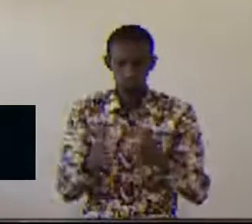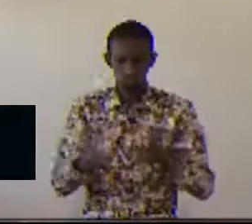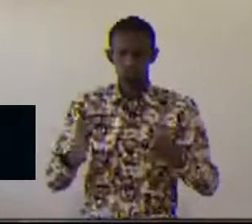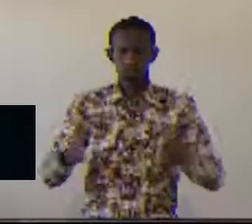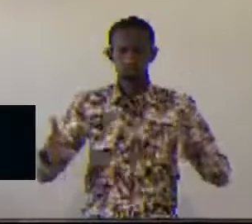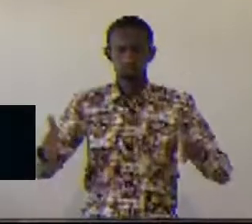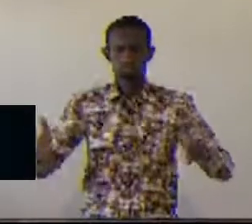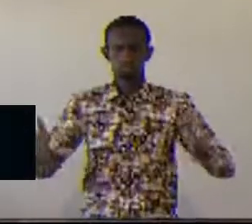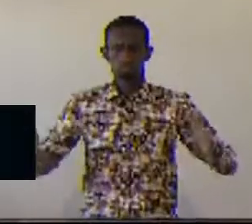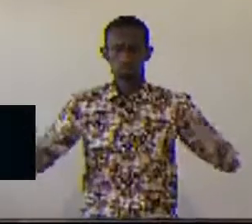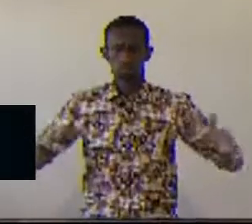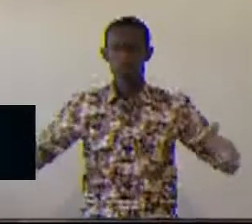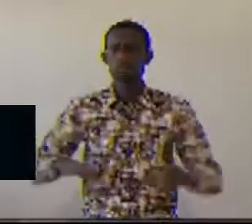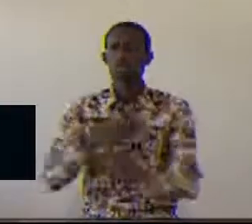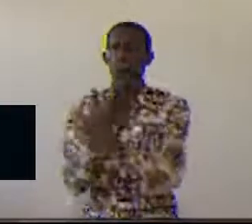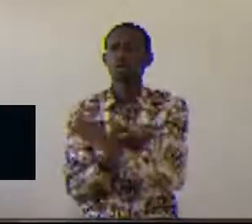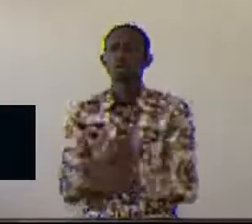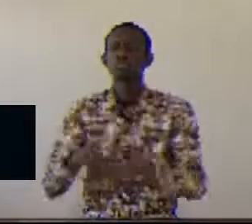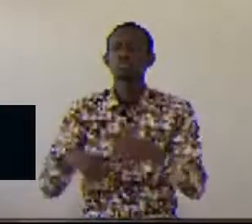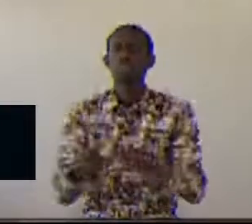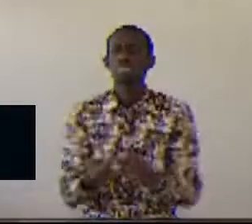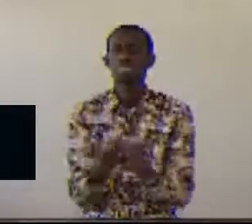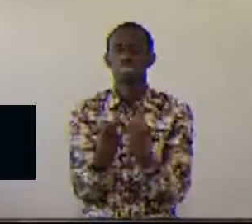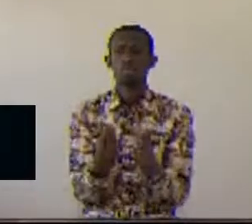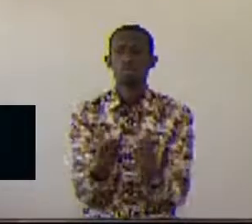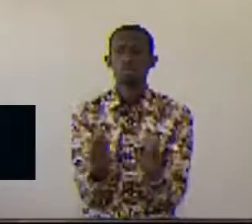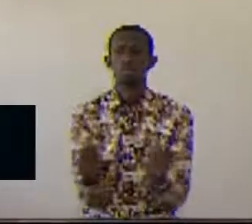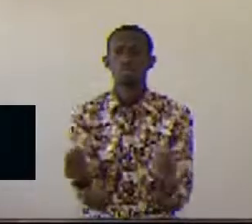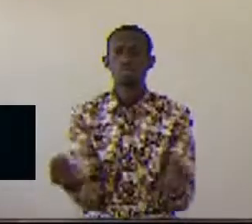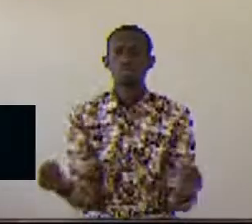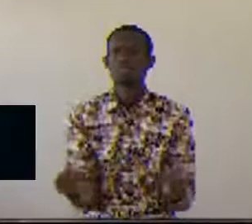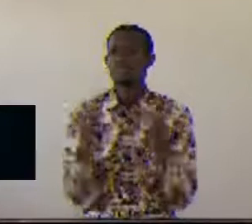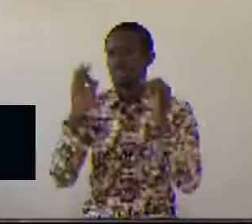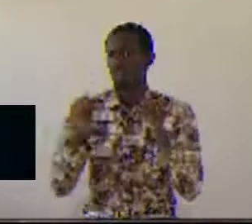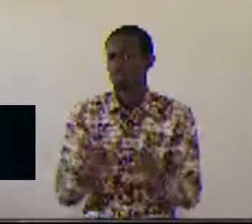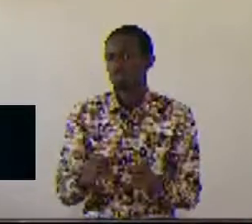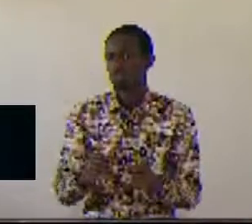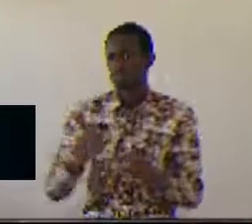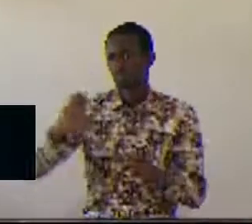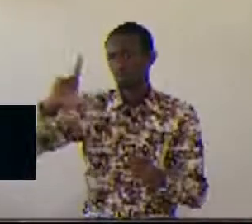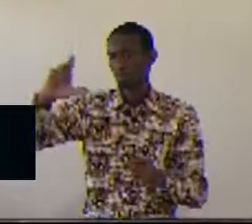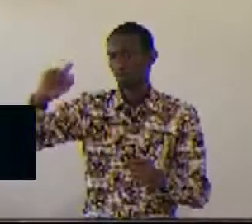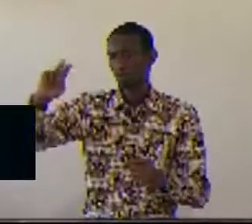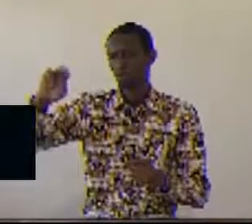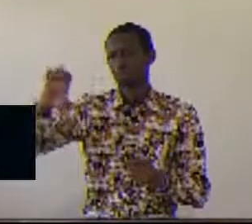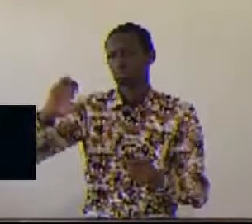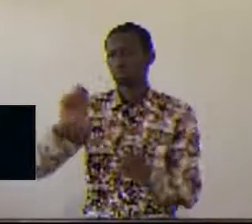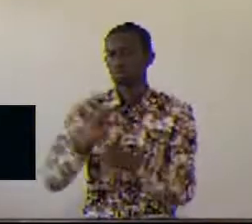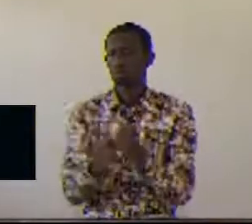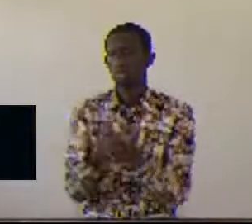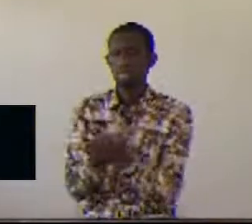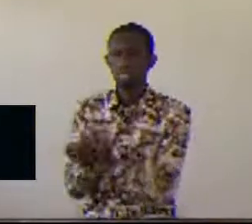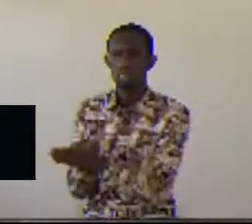the electrostatic forces become weaker. So as the electrostatic forces become weaker, what